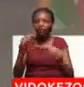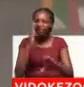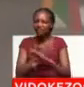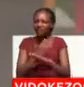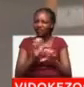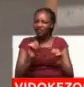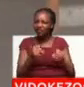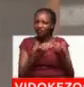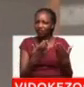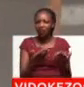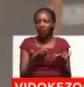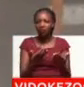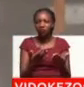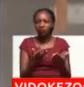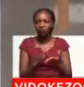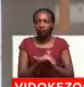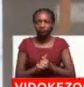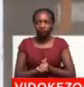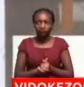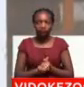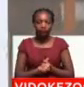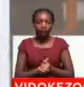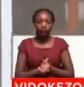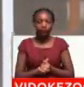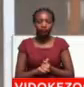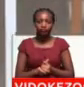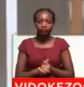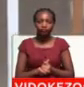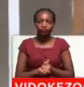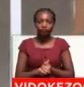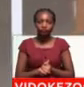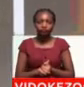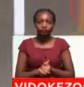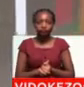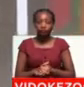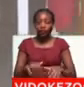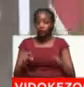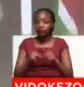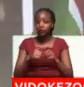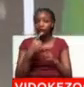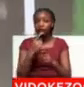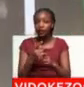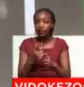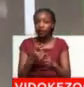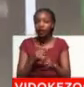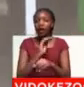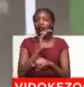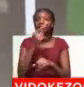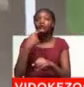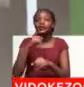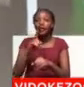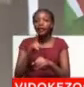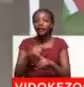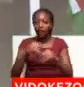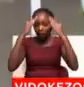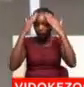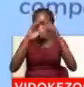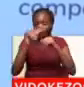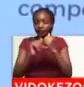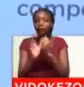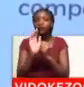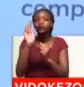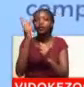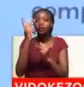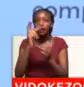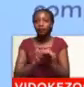Afrika kuhusiana na idadi kamili ya waathiriwa wa virusi vya corona, akisema kuwa wito wake ni kushughulikia taifa la Kenya.